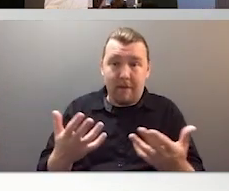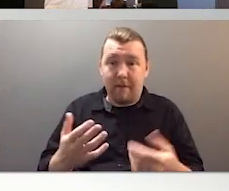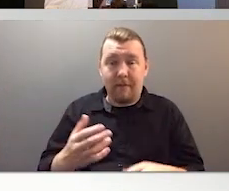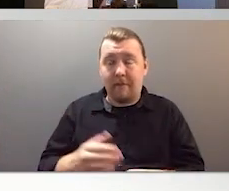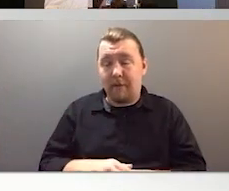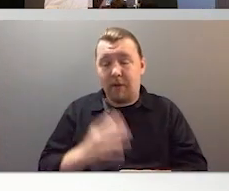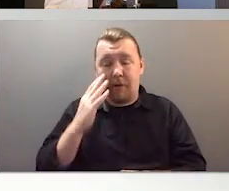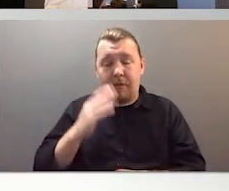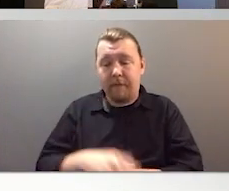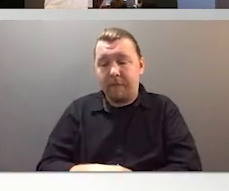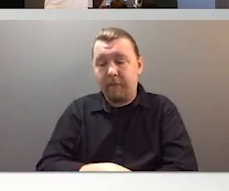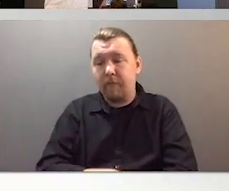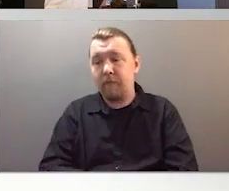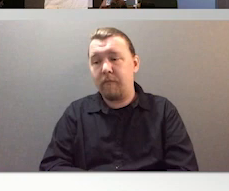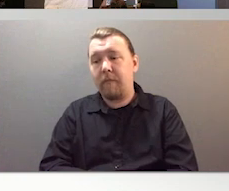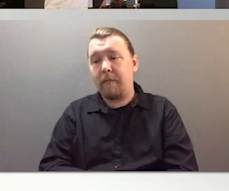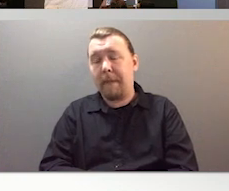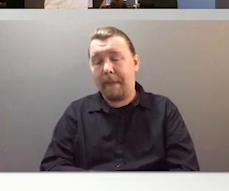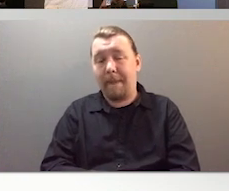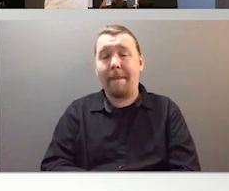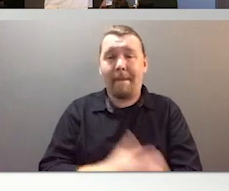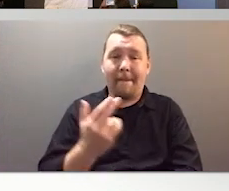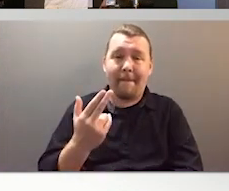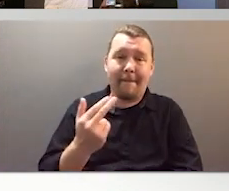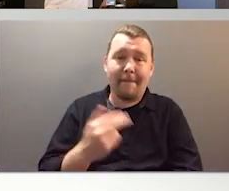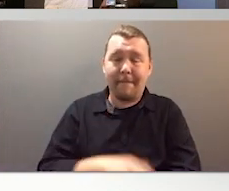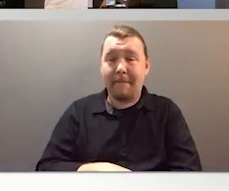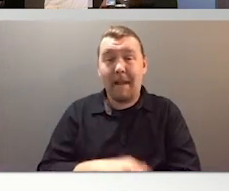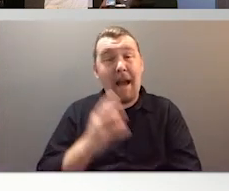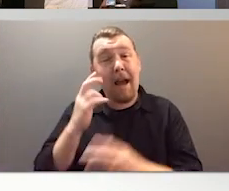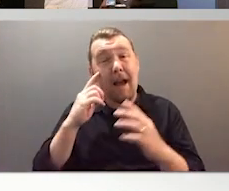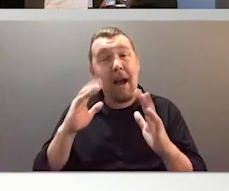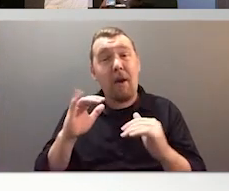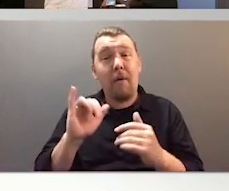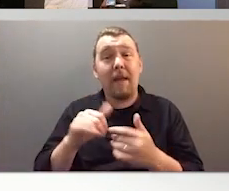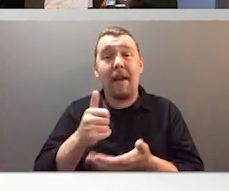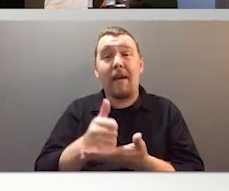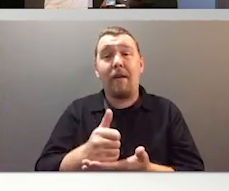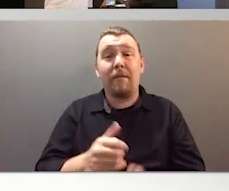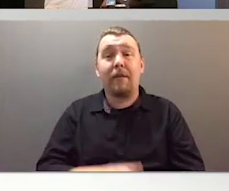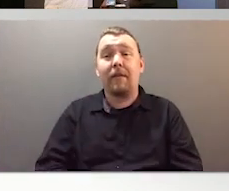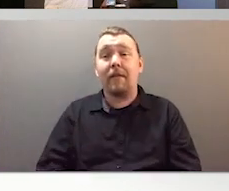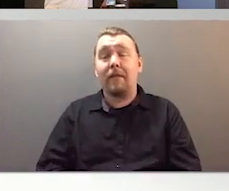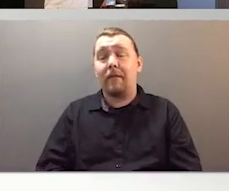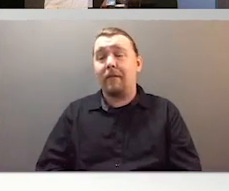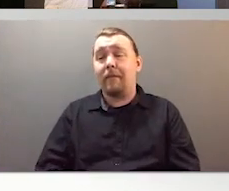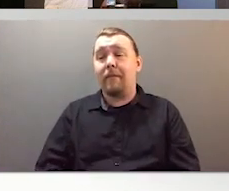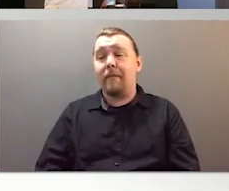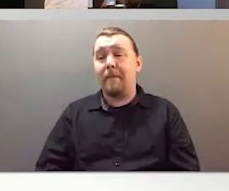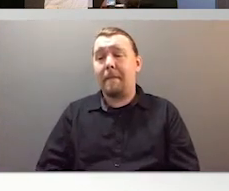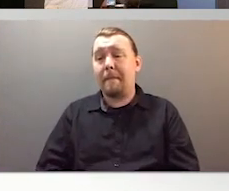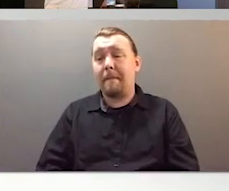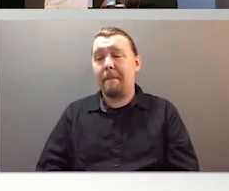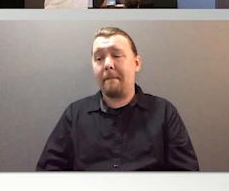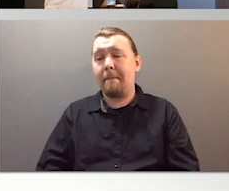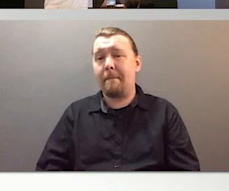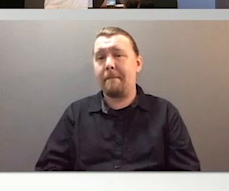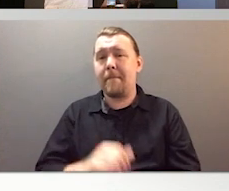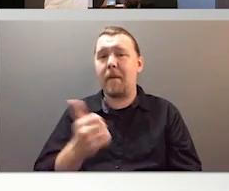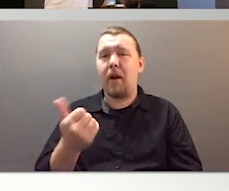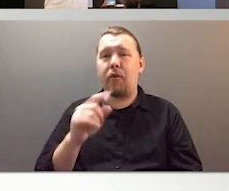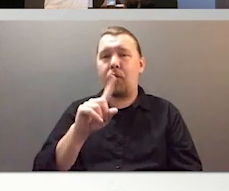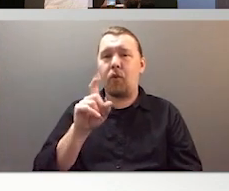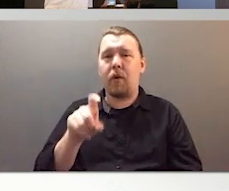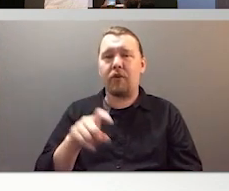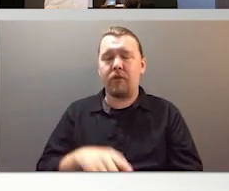some observable behaviors that you might notice a child or person isn't coming out of that